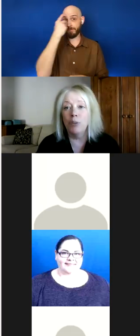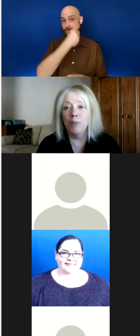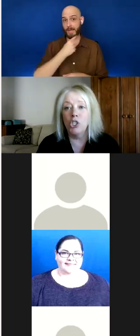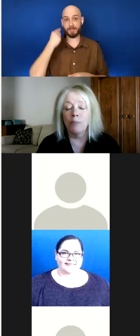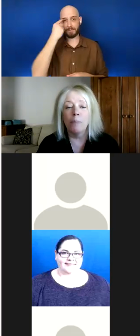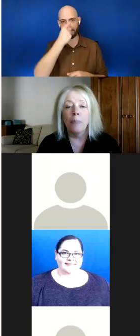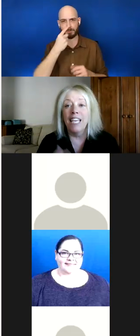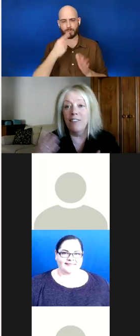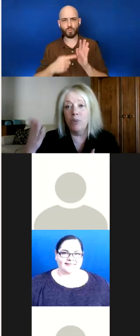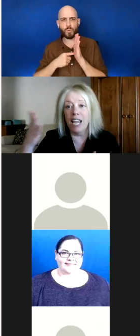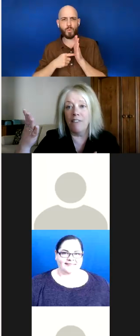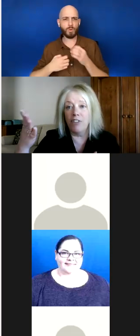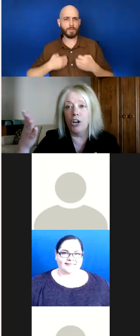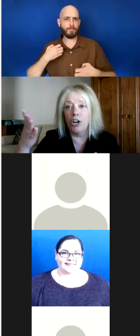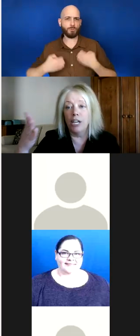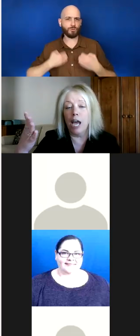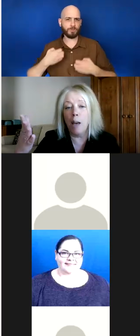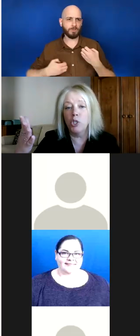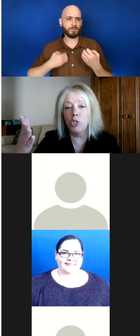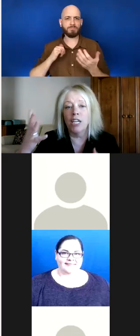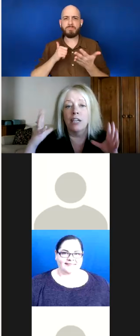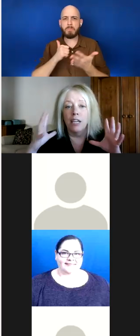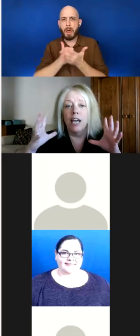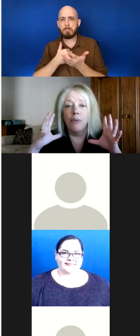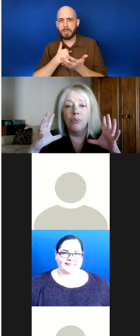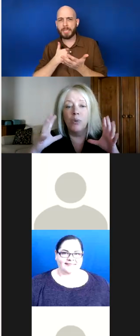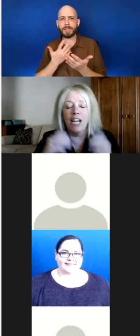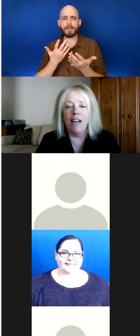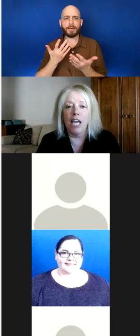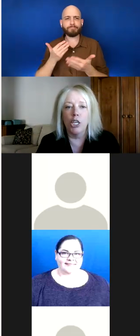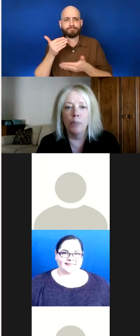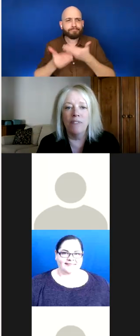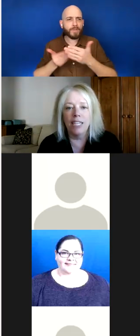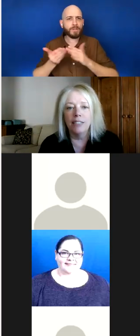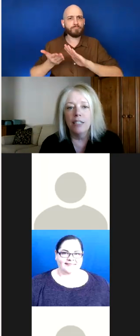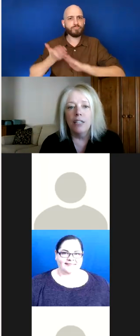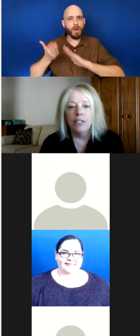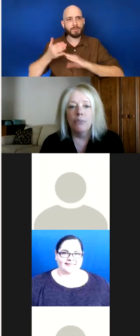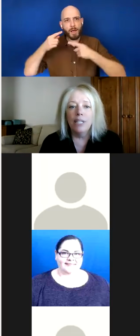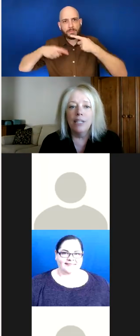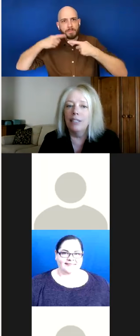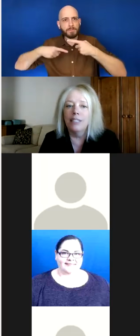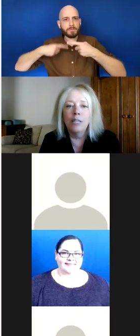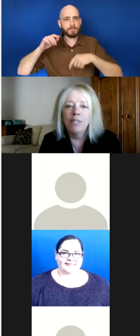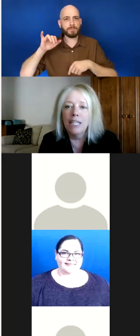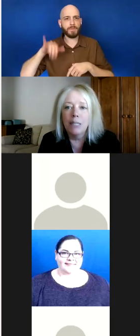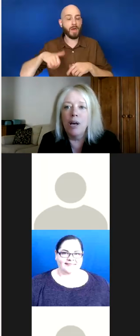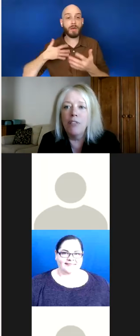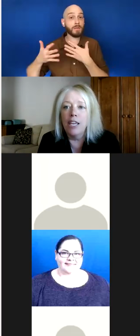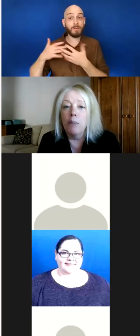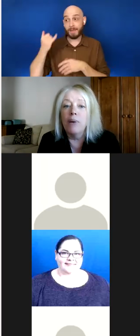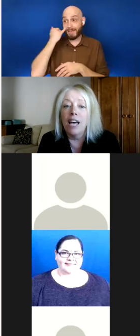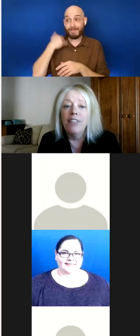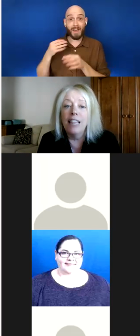process information. Even when I have cart and captioning, I really want to have that human face. So really, it seems like a